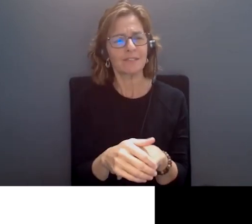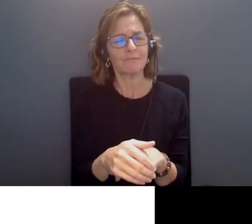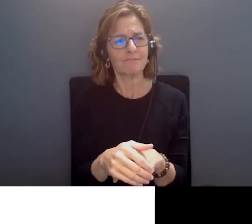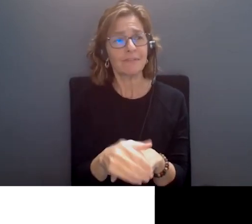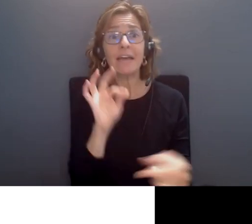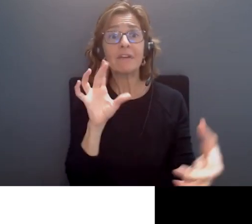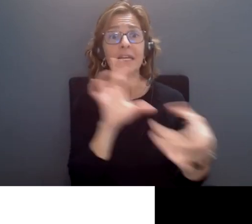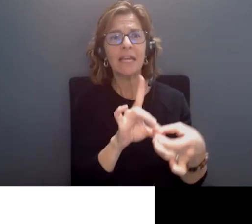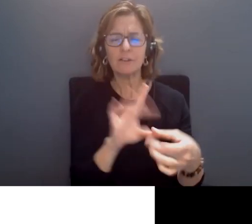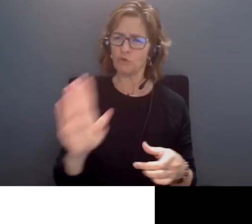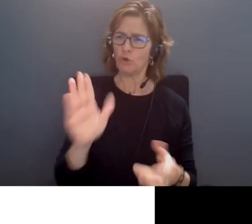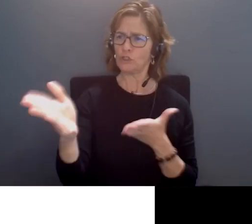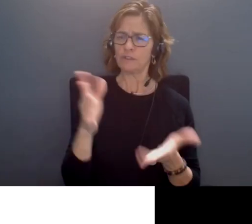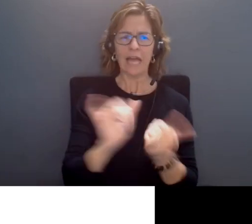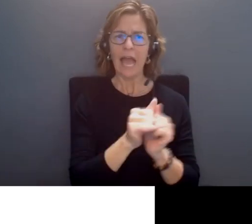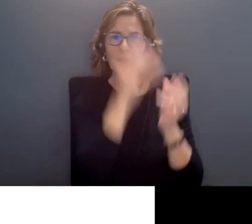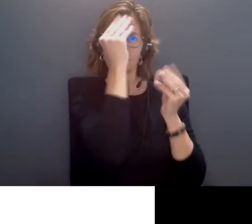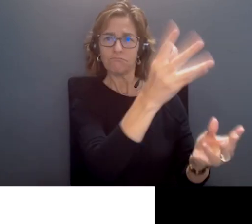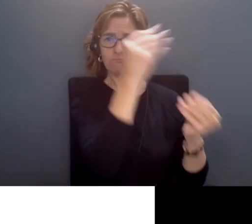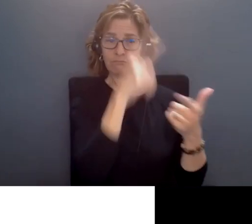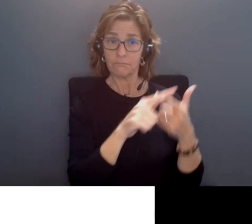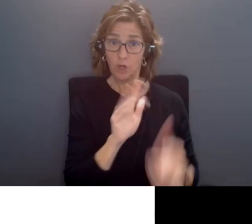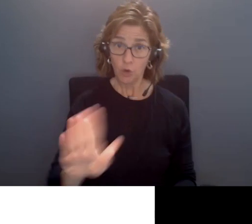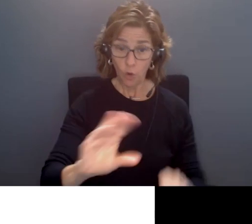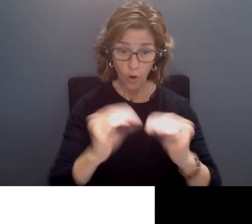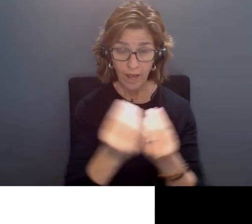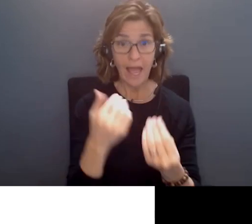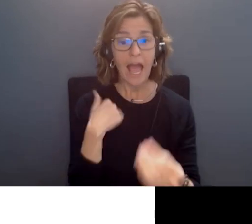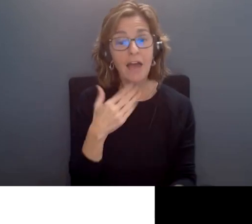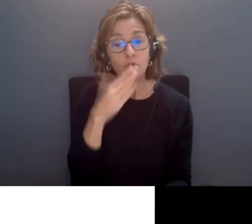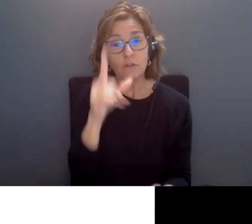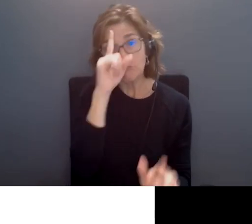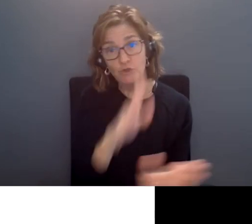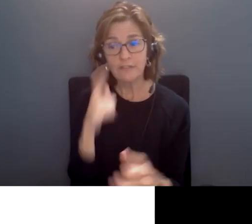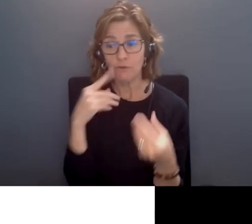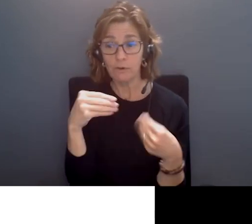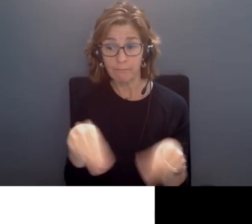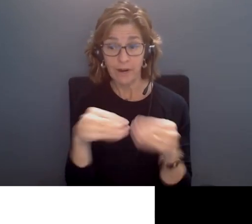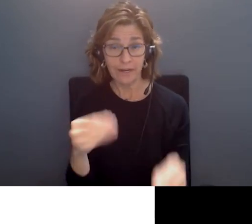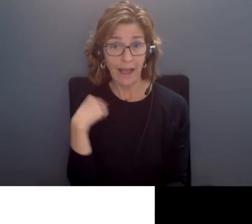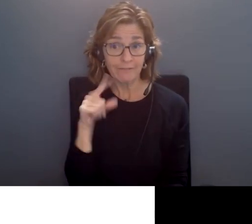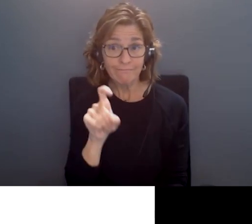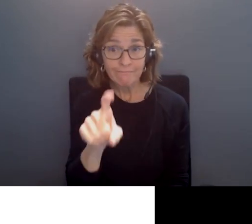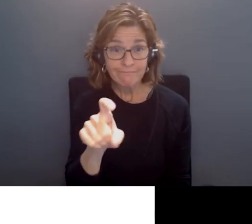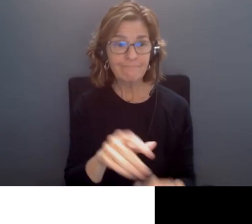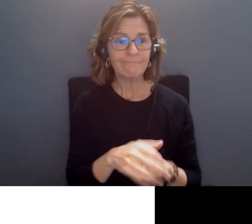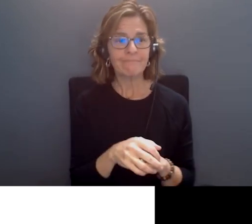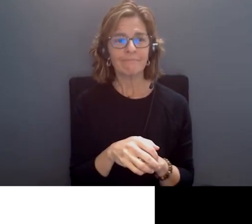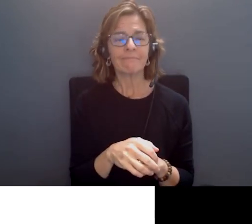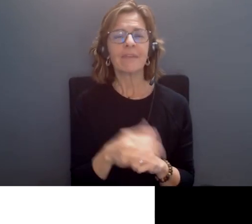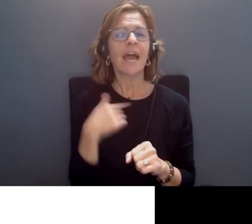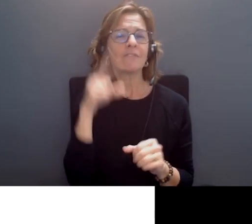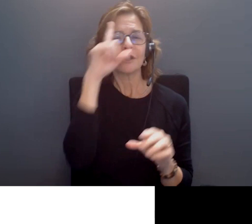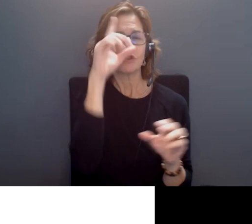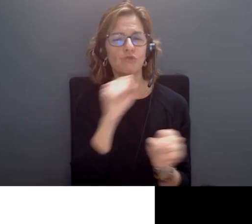with? Does your organization have a marketing strategy? I've listed some strategies on the slide. Let's take a moment